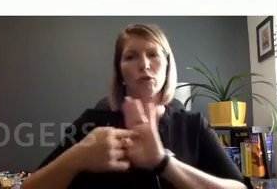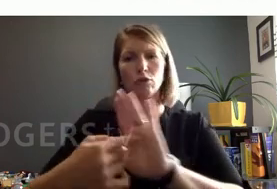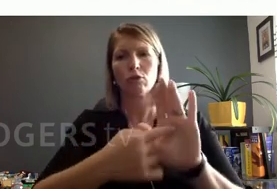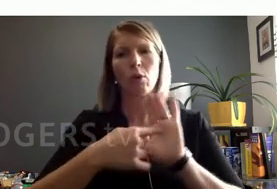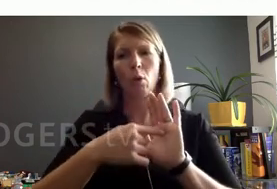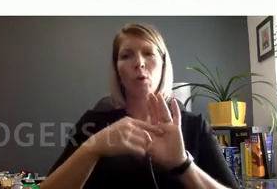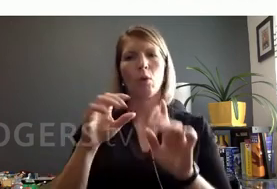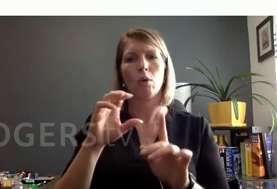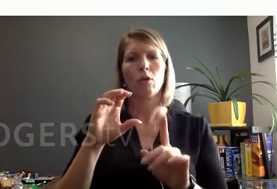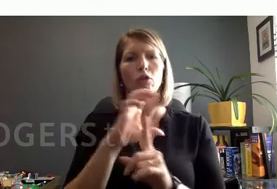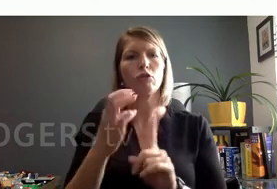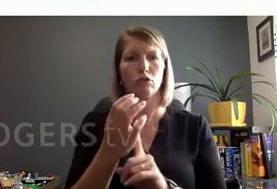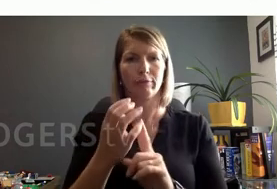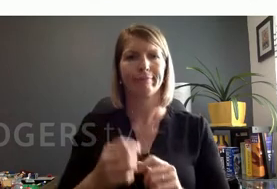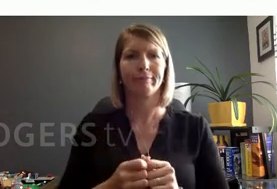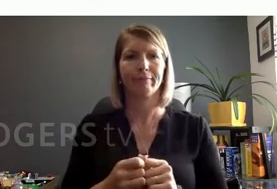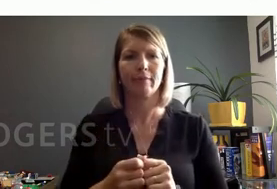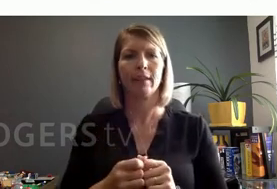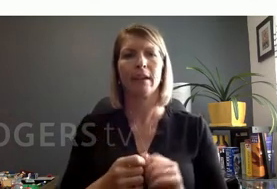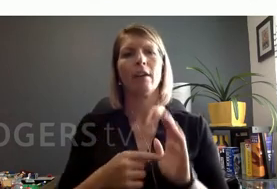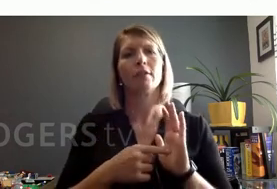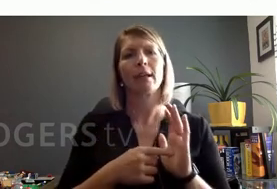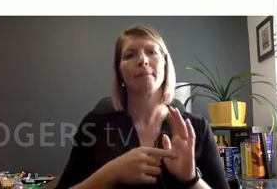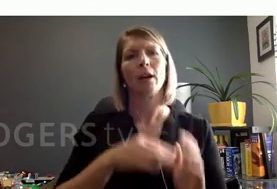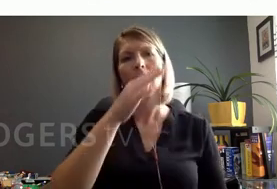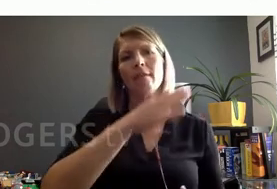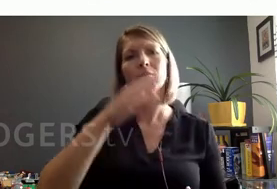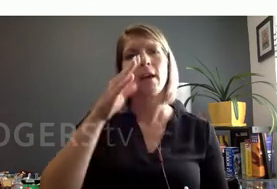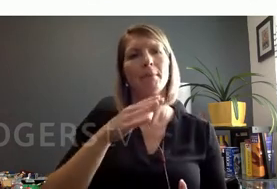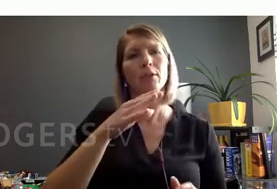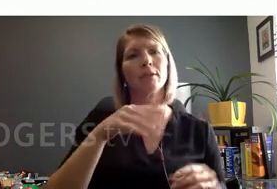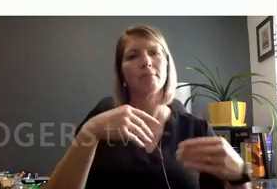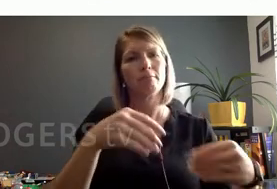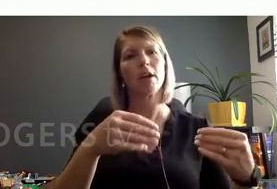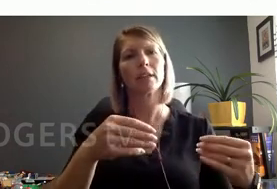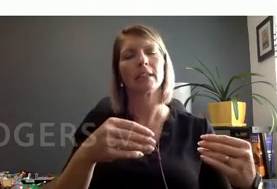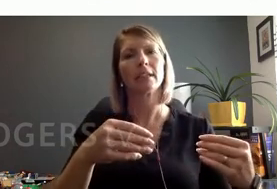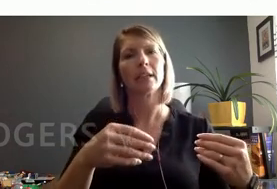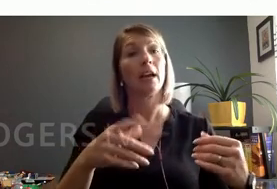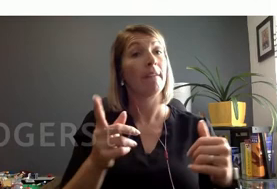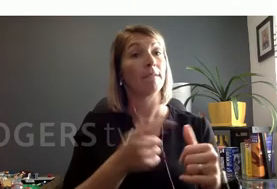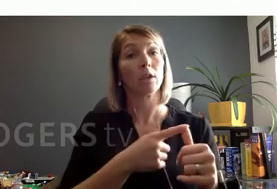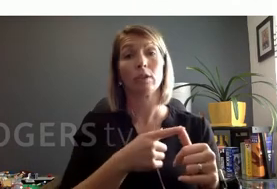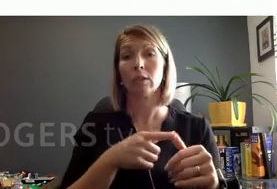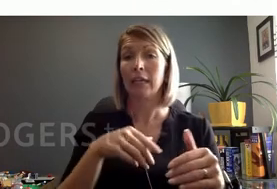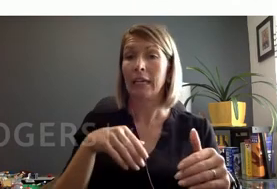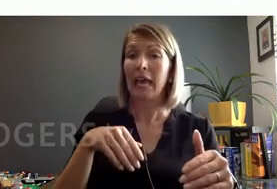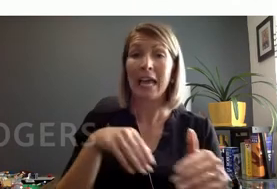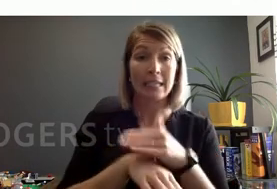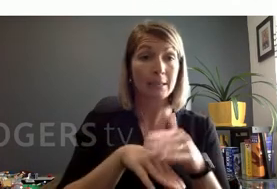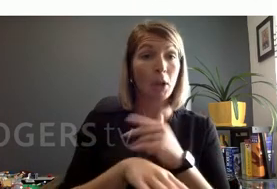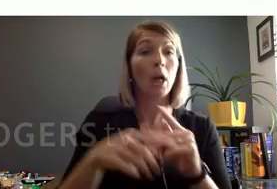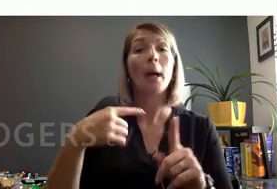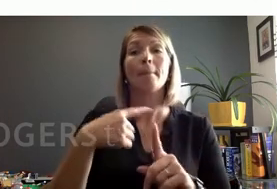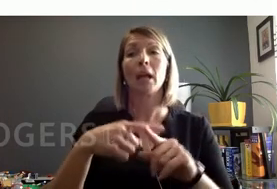for the market itself, you know, it allows people to come and explore new and interesting things that